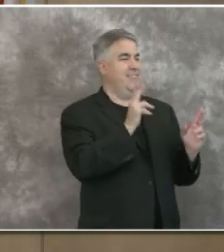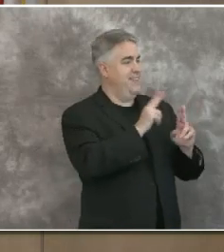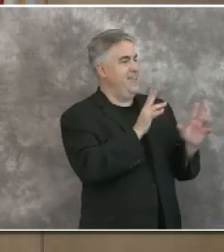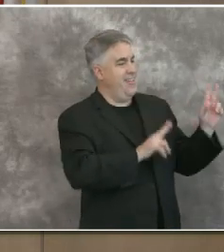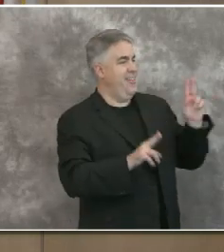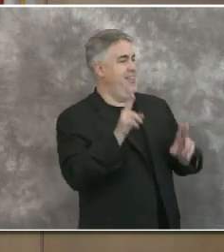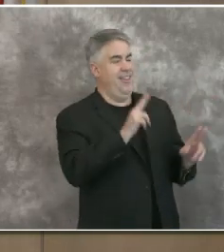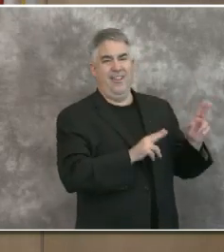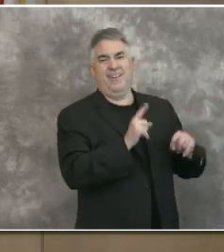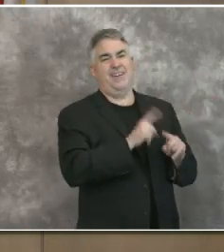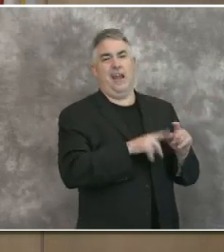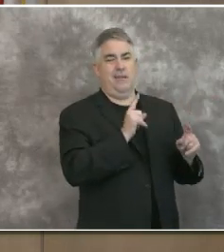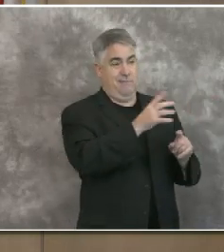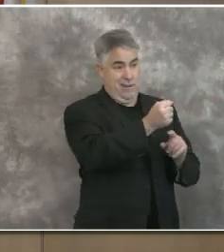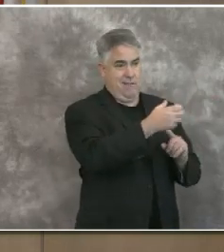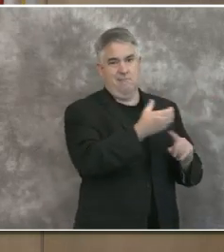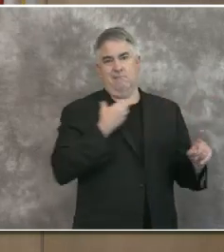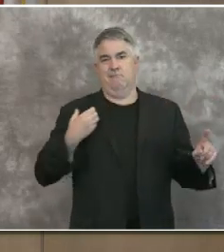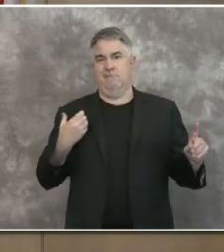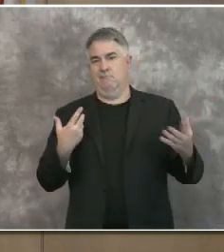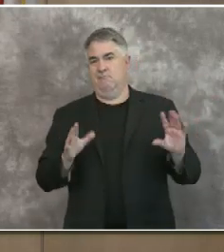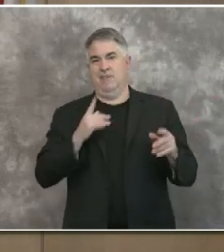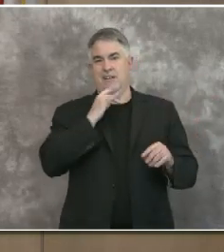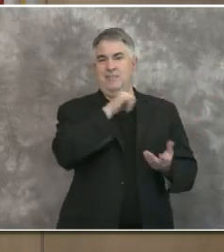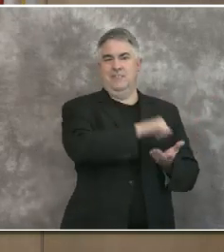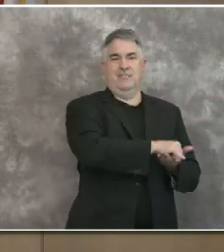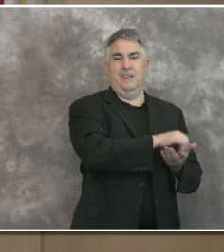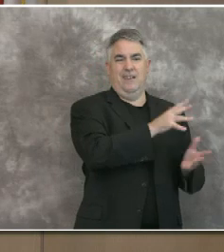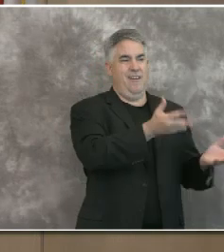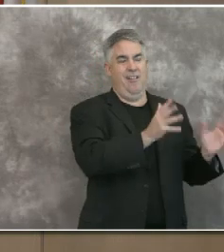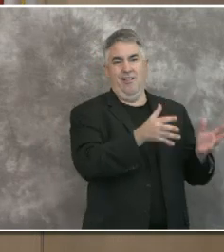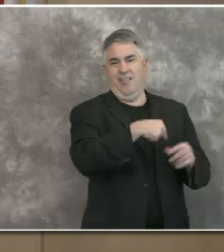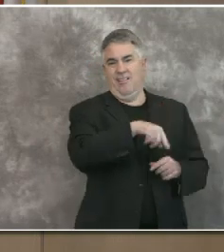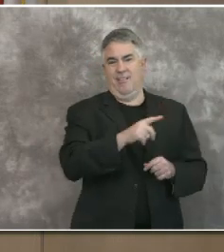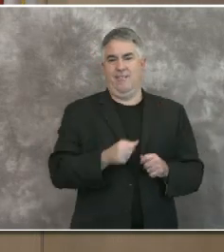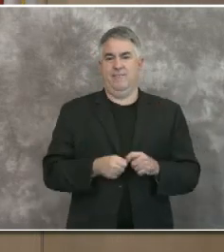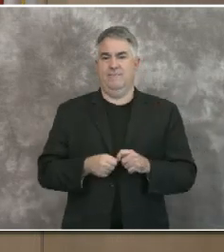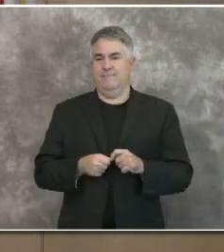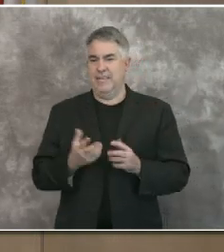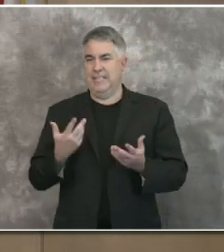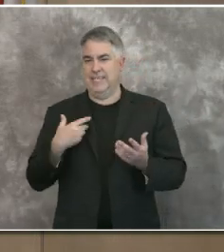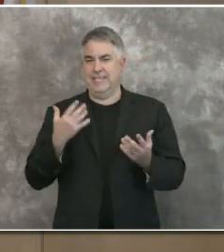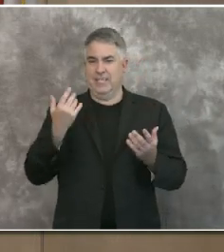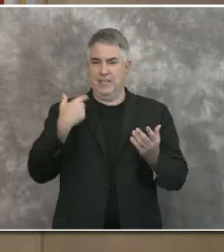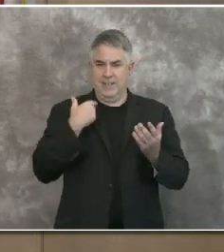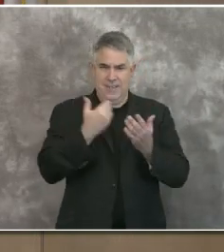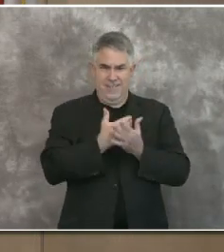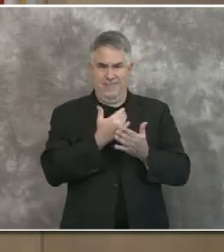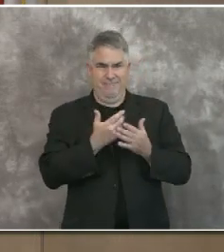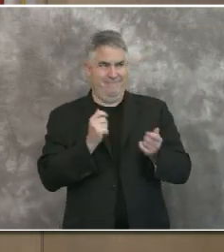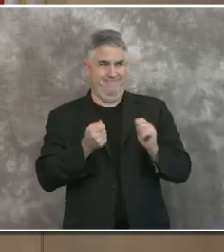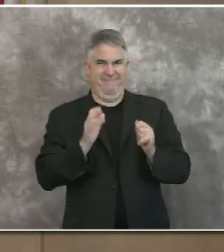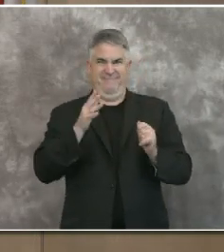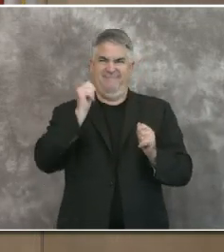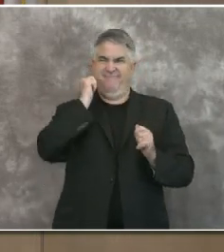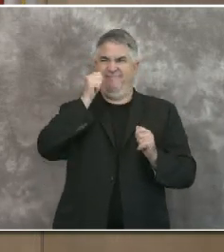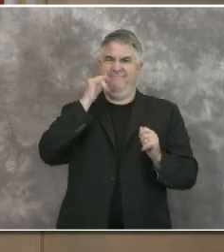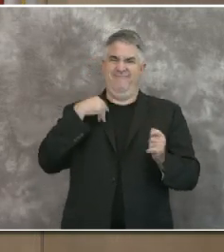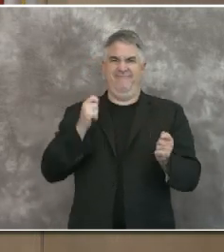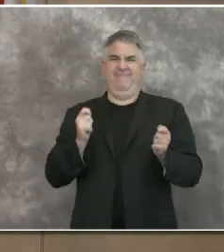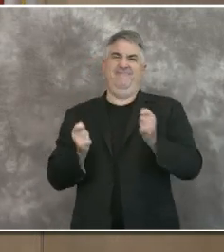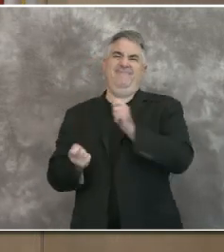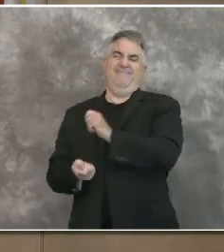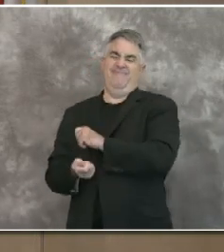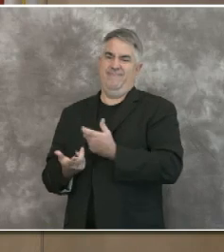patient during this time. We thank you in advance for your patience while we navigate this new normal. The restaurant menus may look a little different